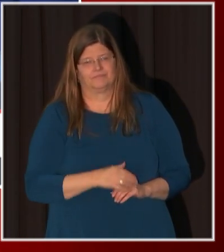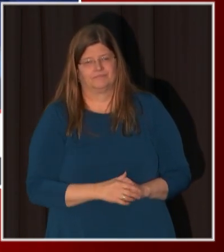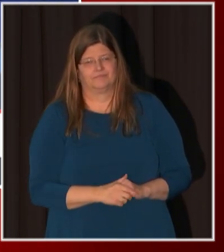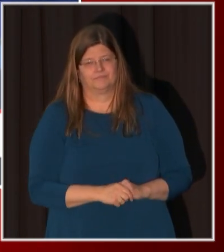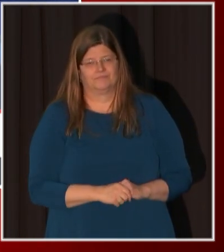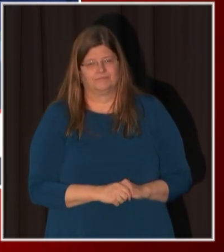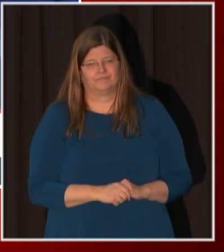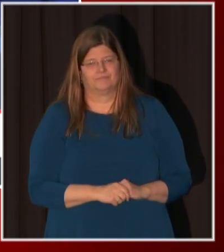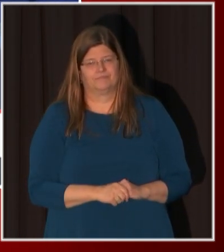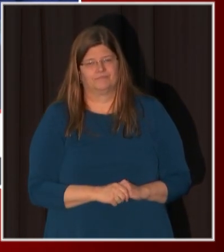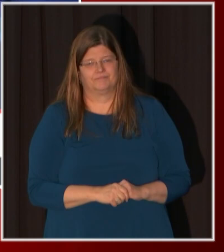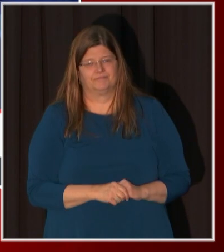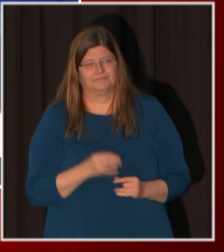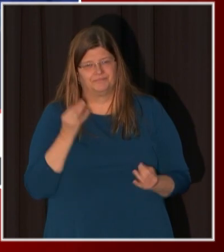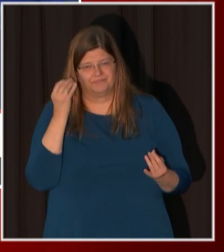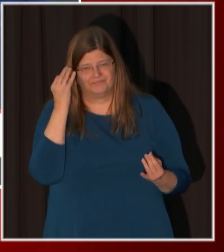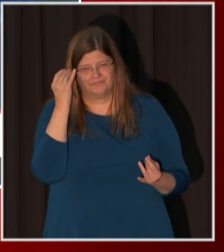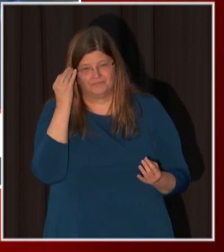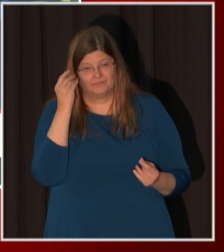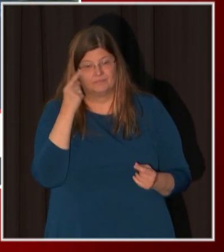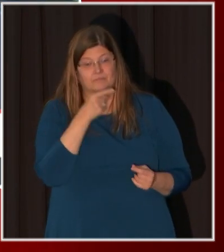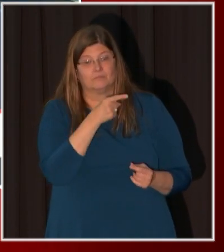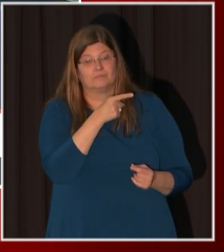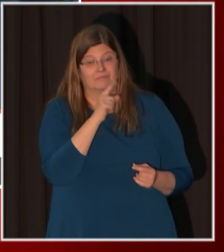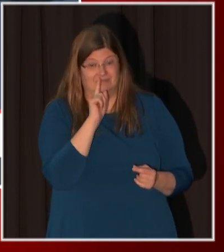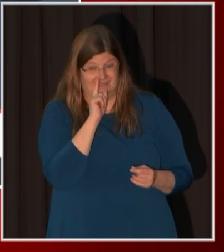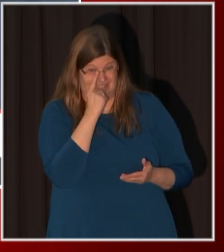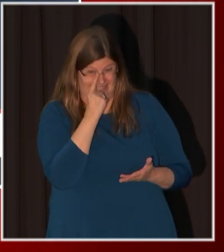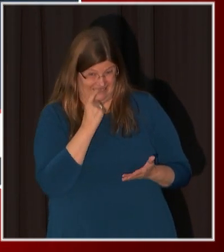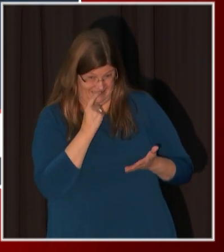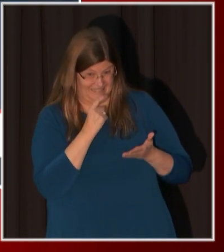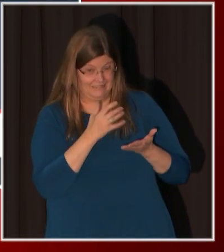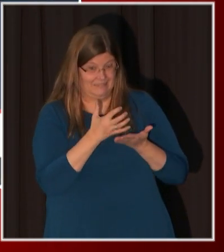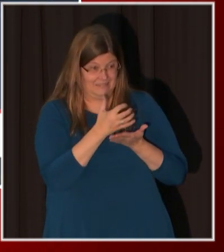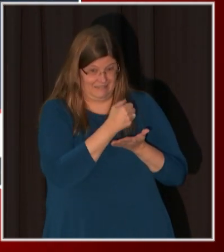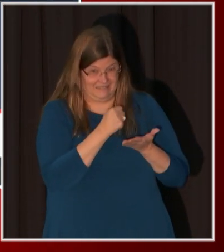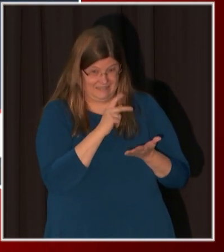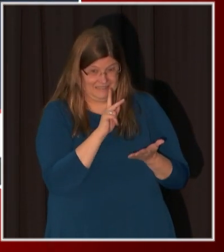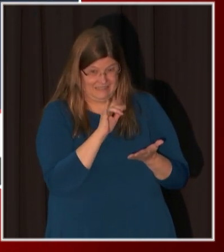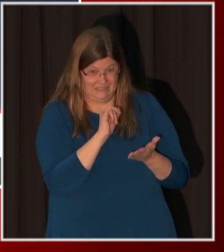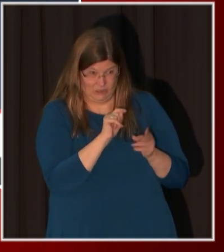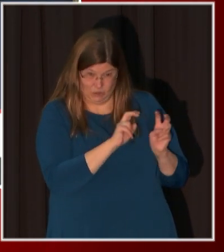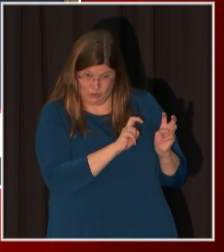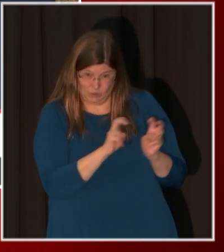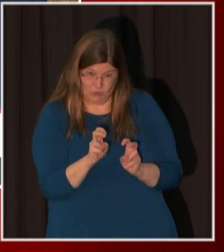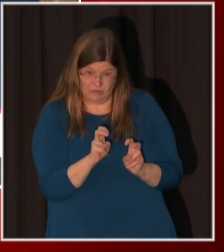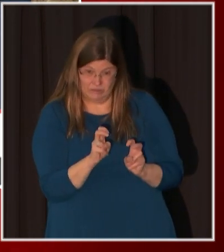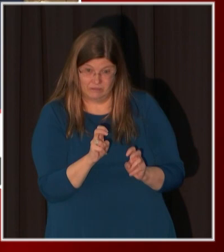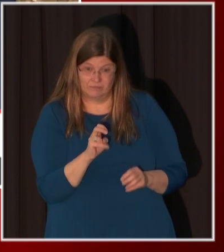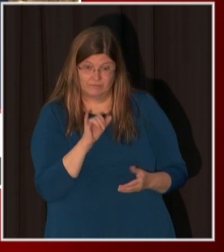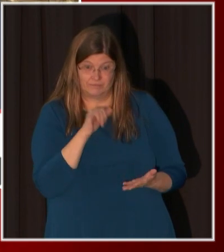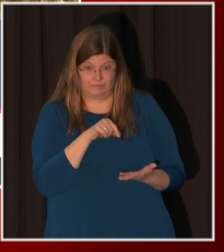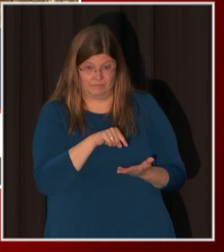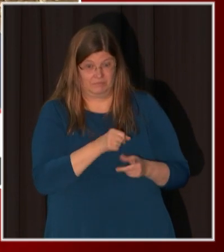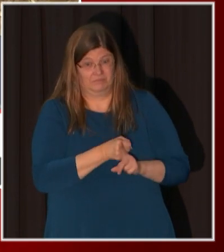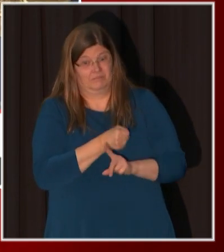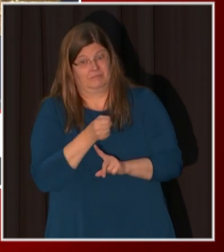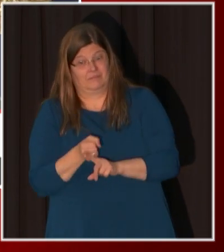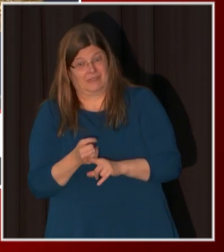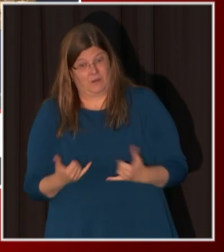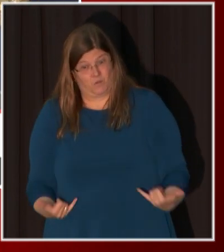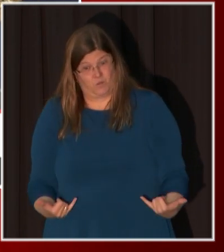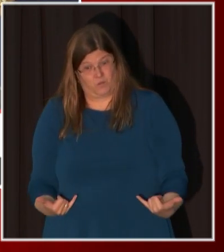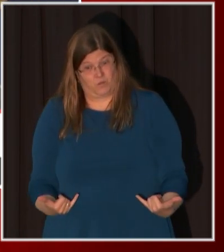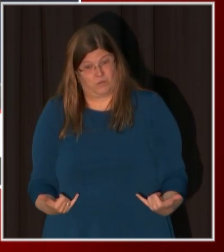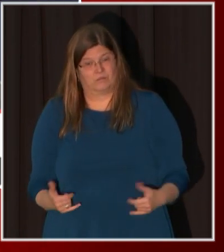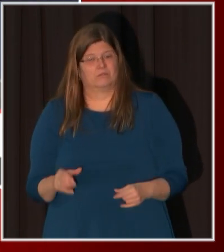and collection issues, are those a limiting factor currently, or do we